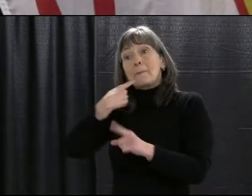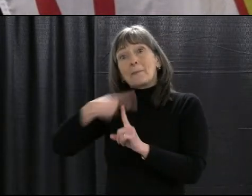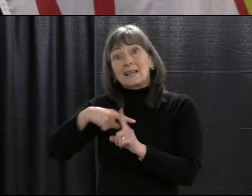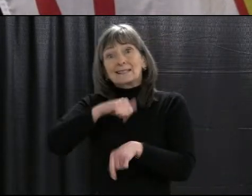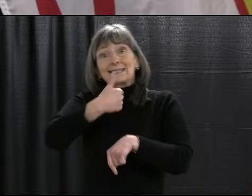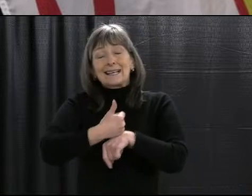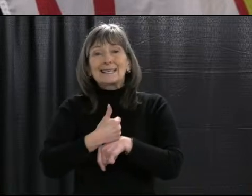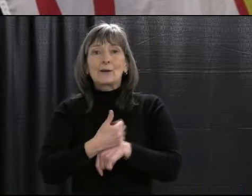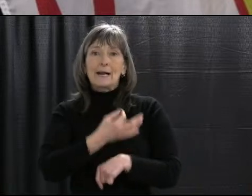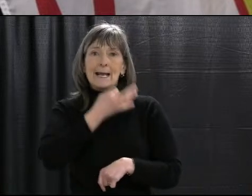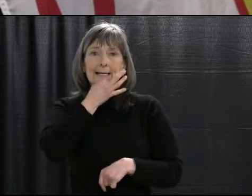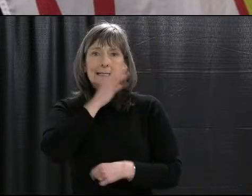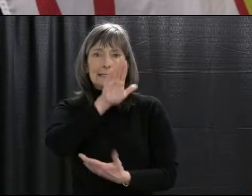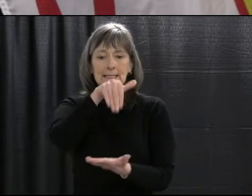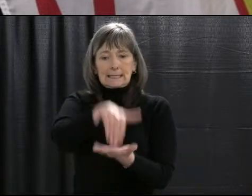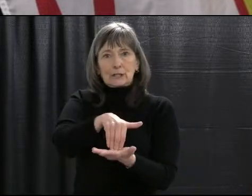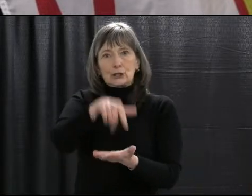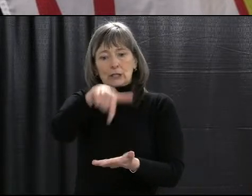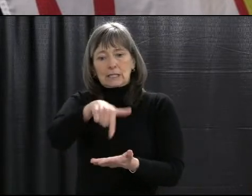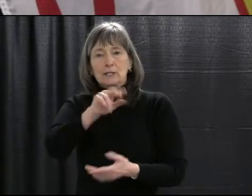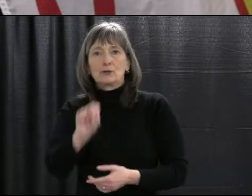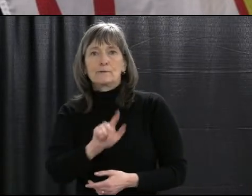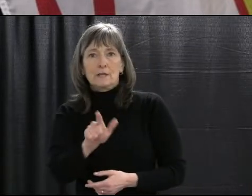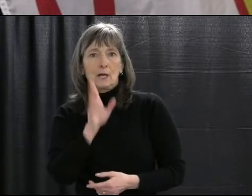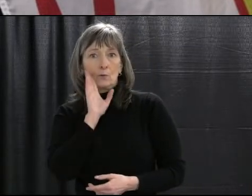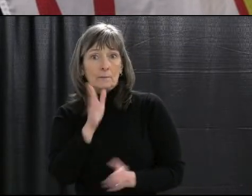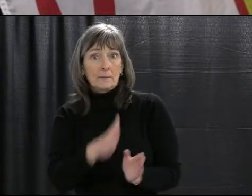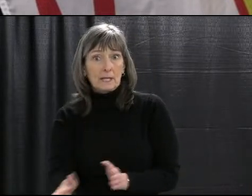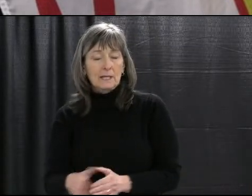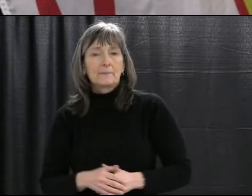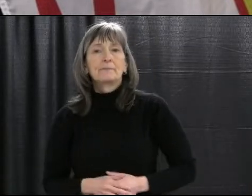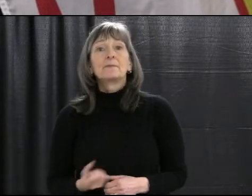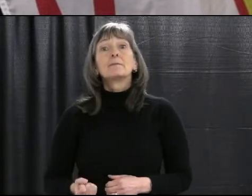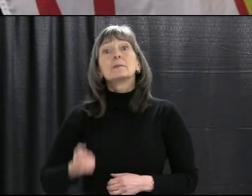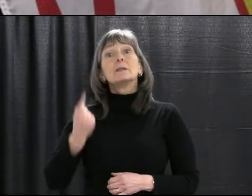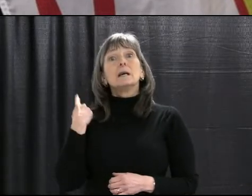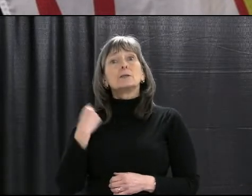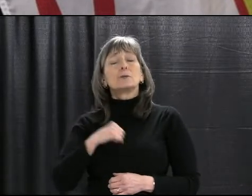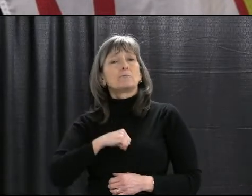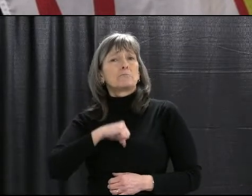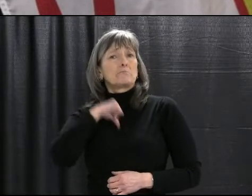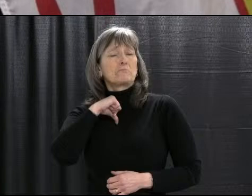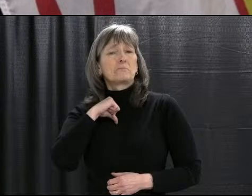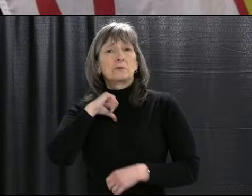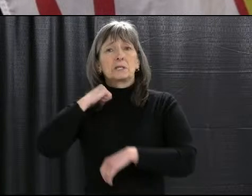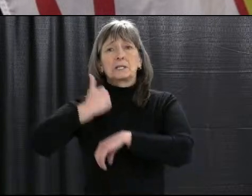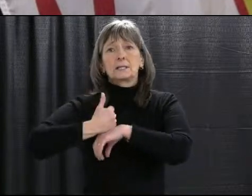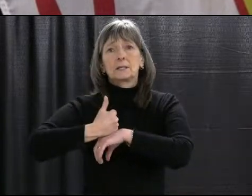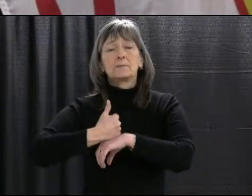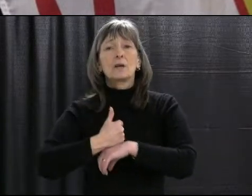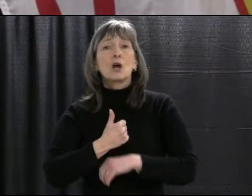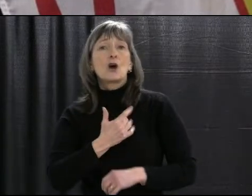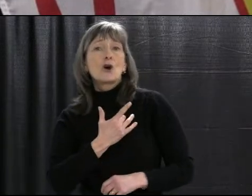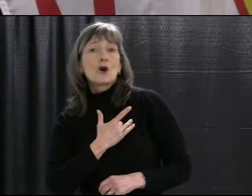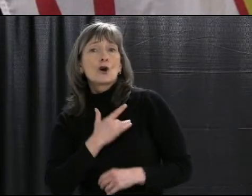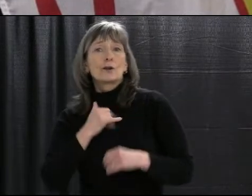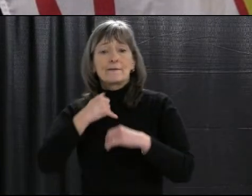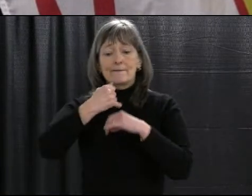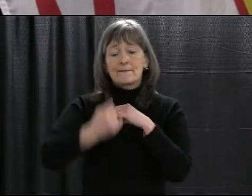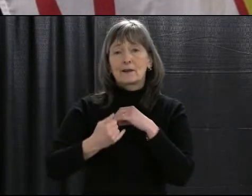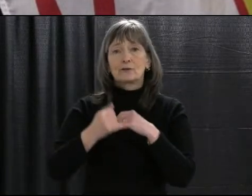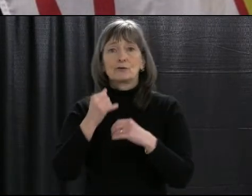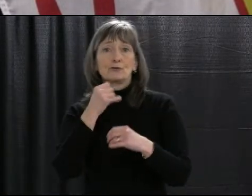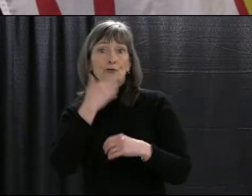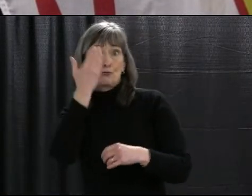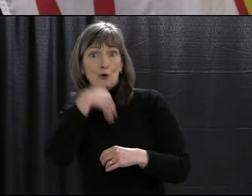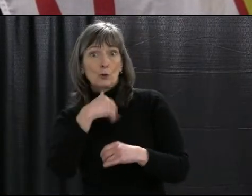of excellence in this province. Last year, we were so proud to announce the creation of the Cardiovascular and Stroke